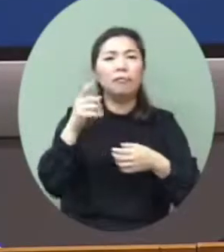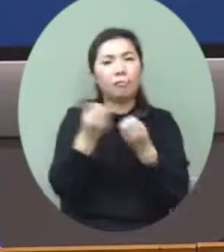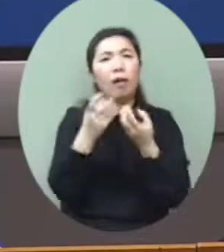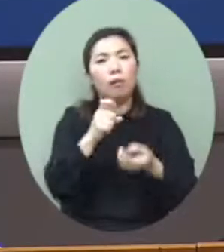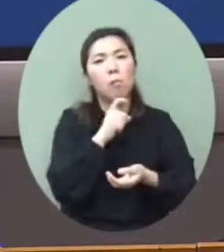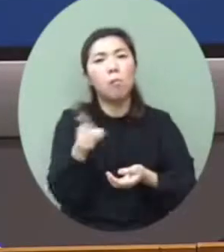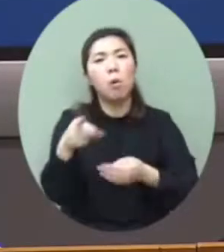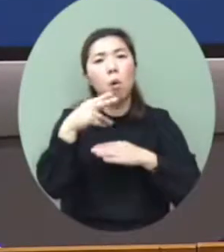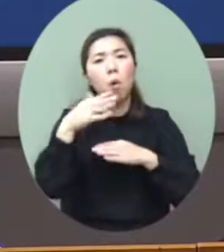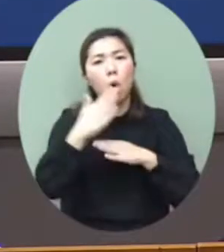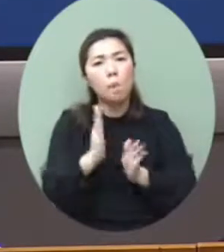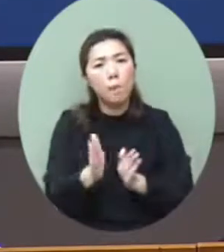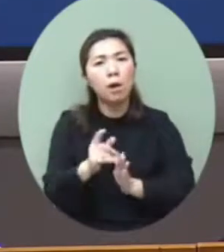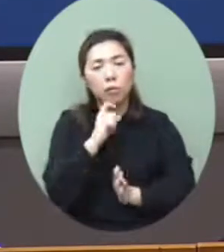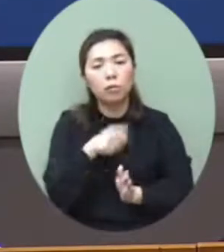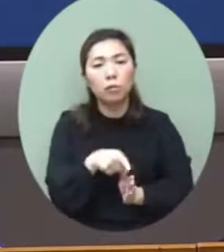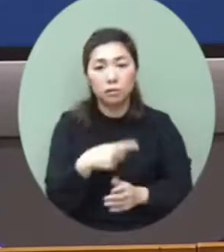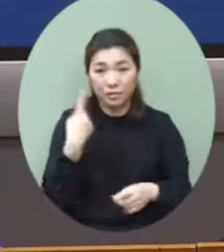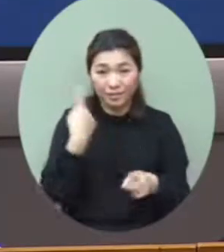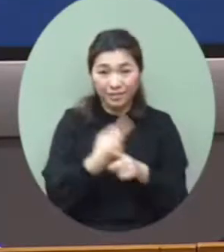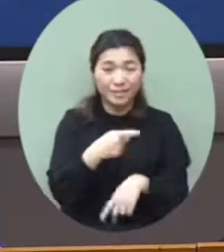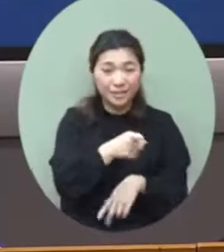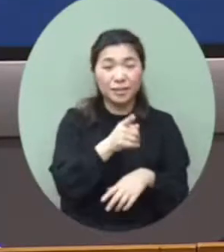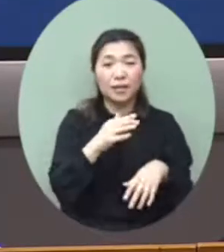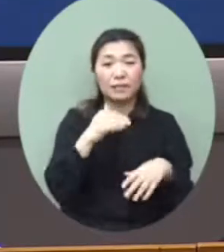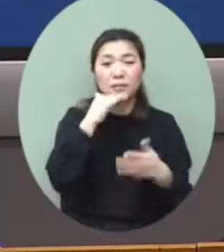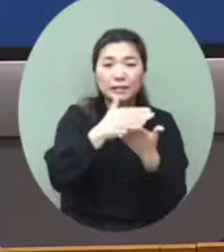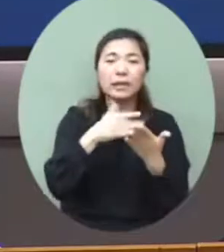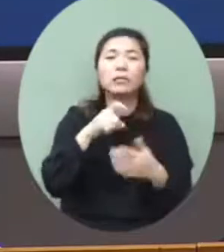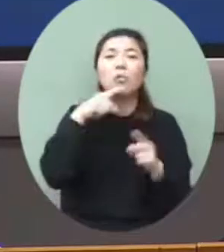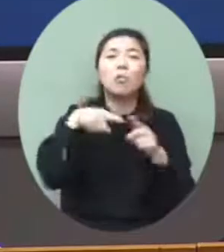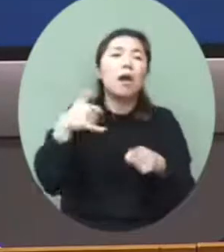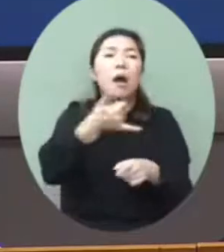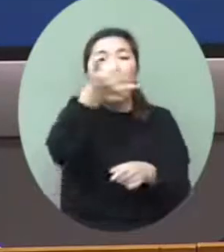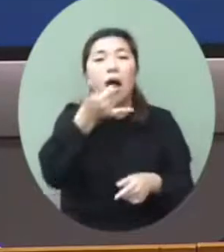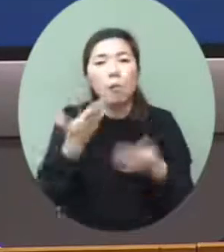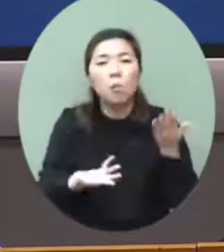these beaches. And this is a move